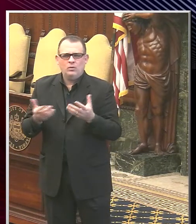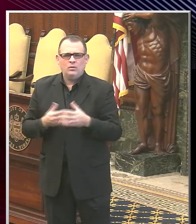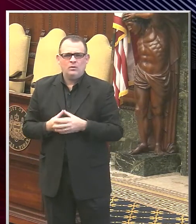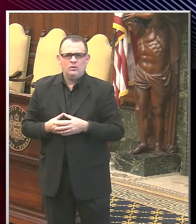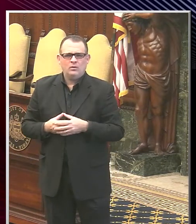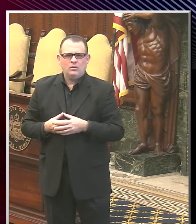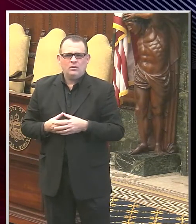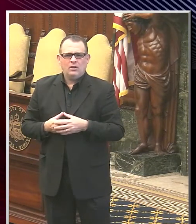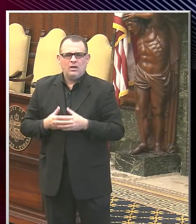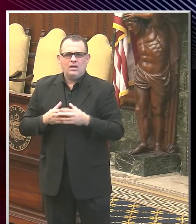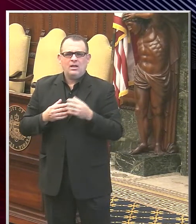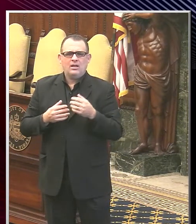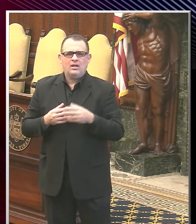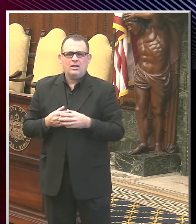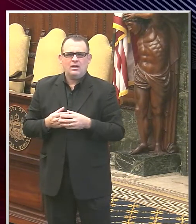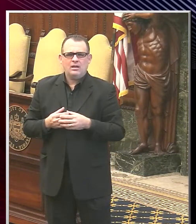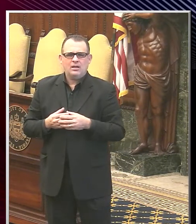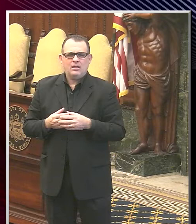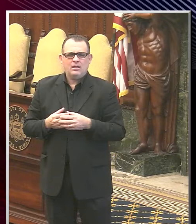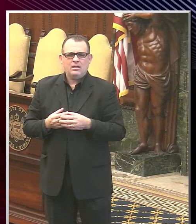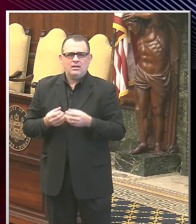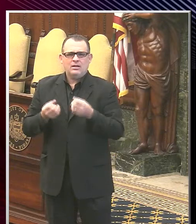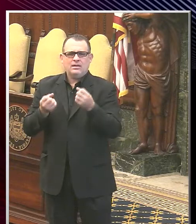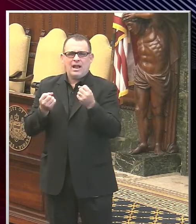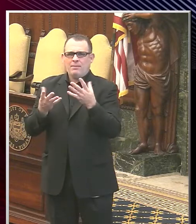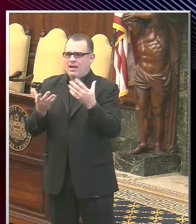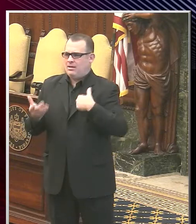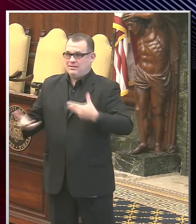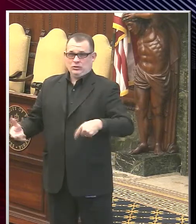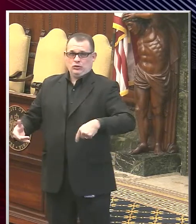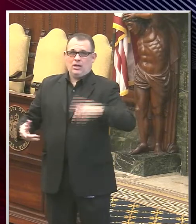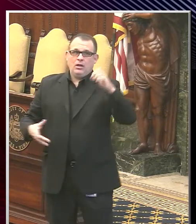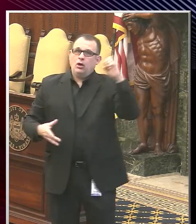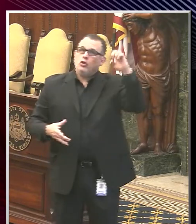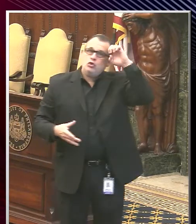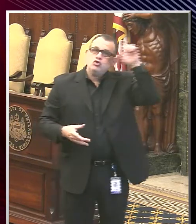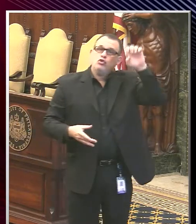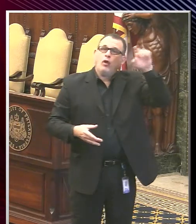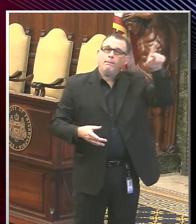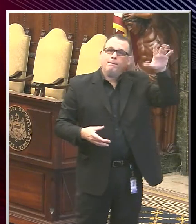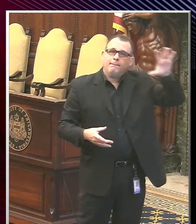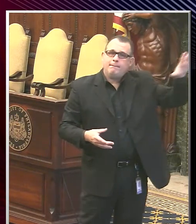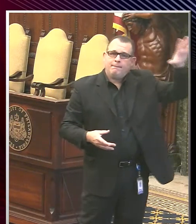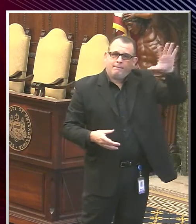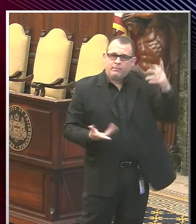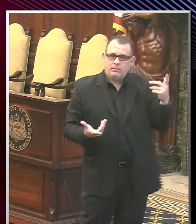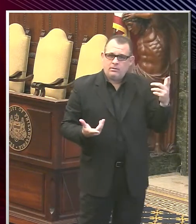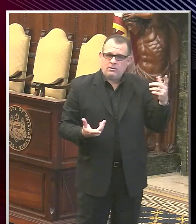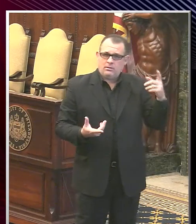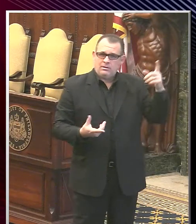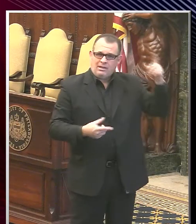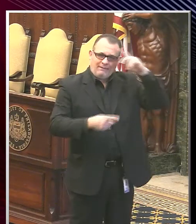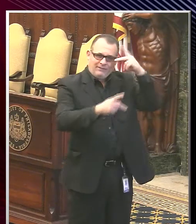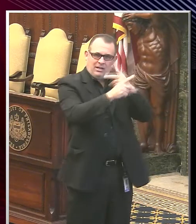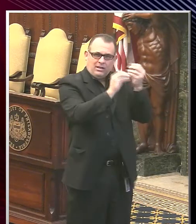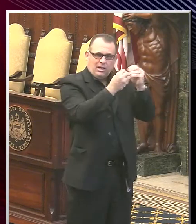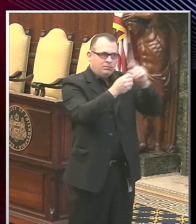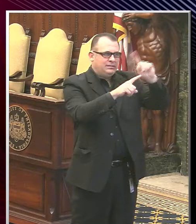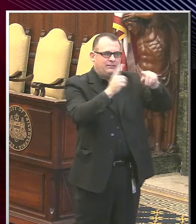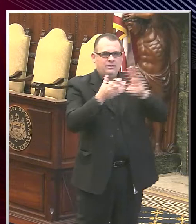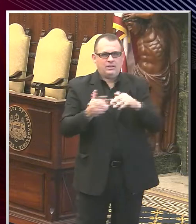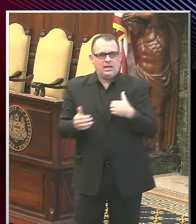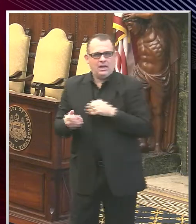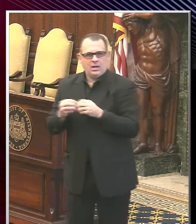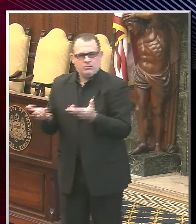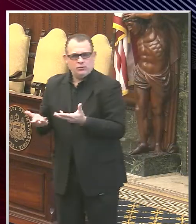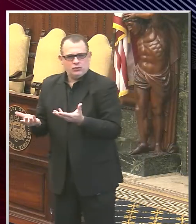versus in Europe is simply different public health calculus, and how much of it is, for instance, an acknowledgement of the sort of